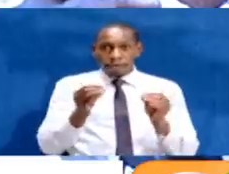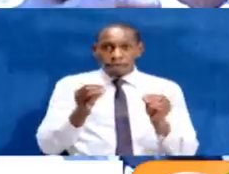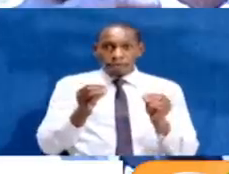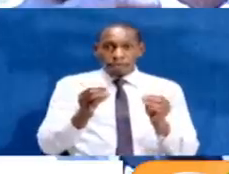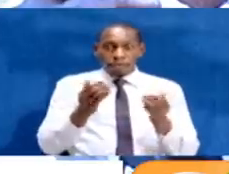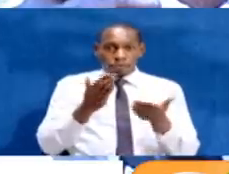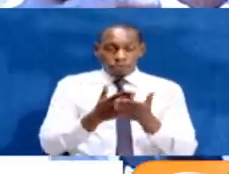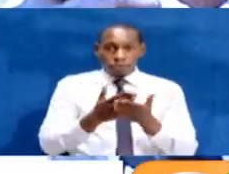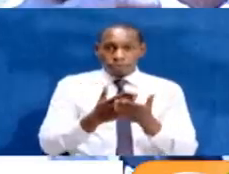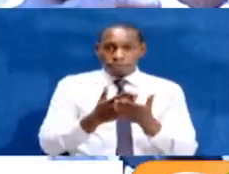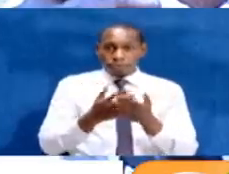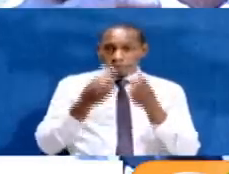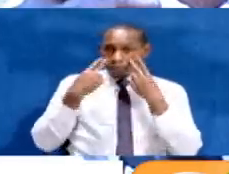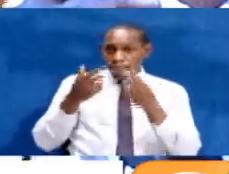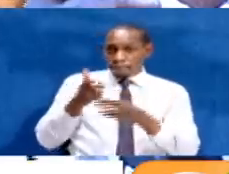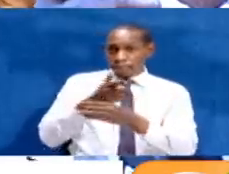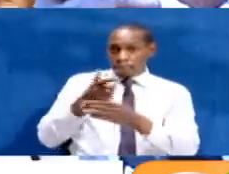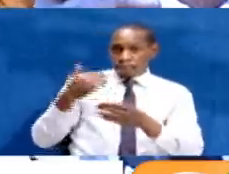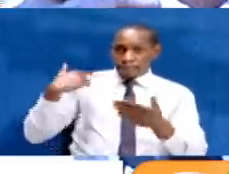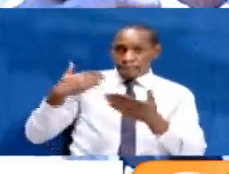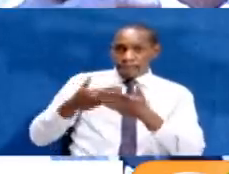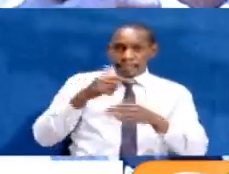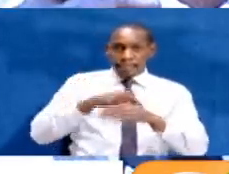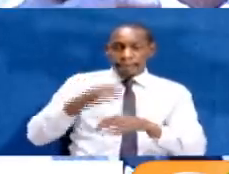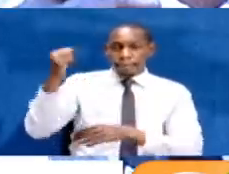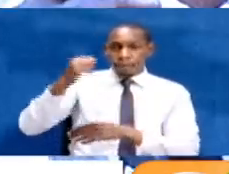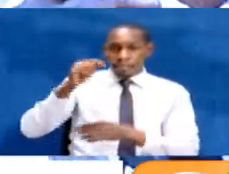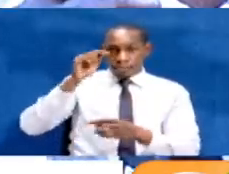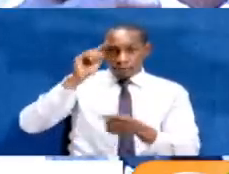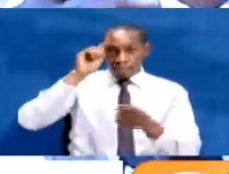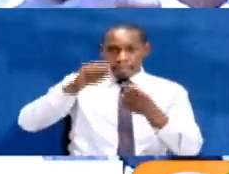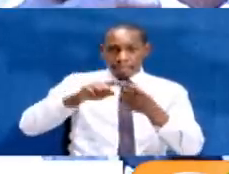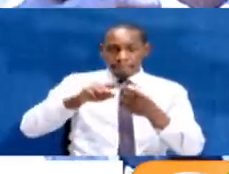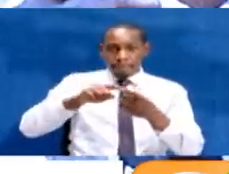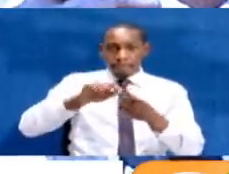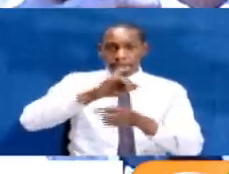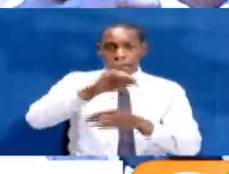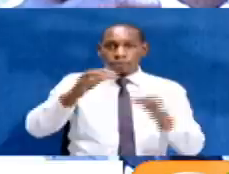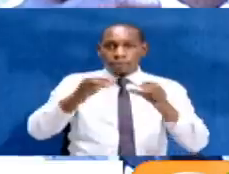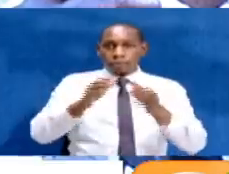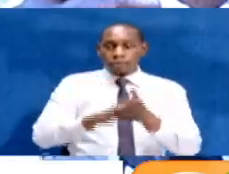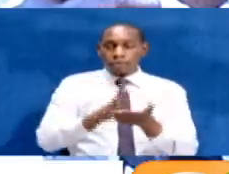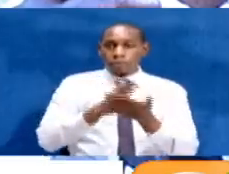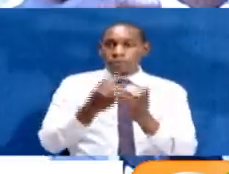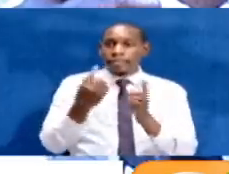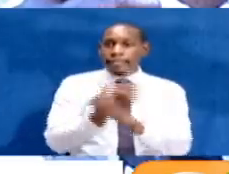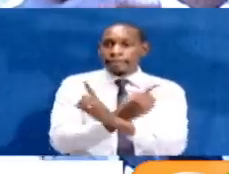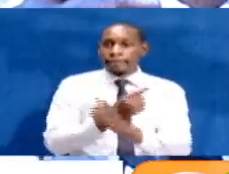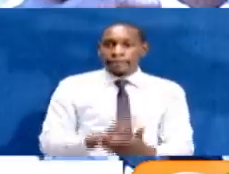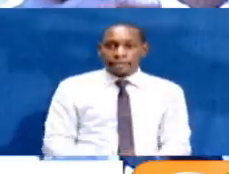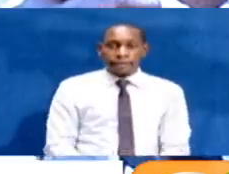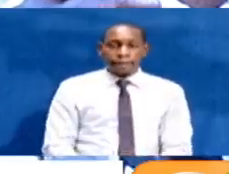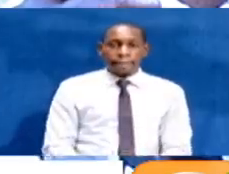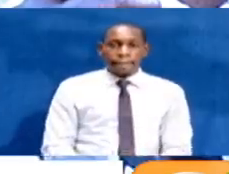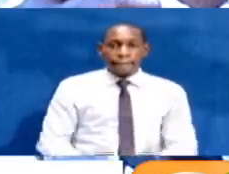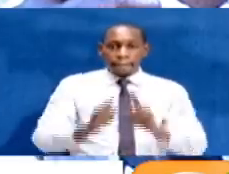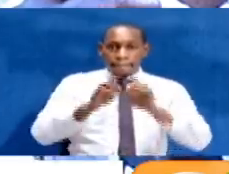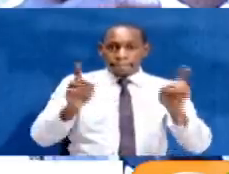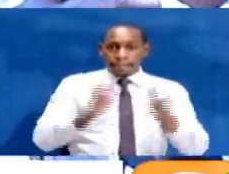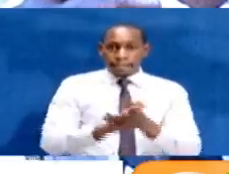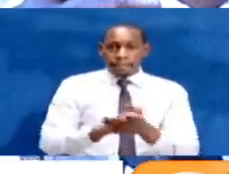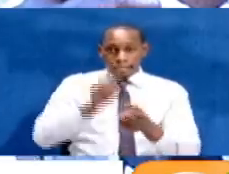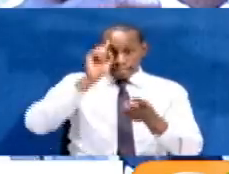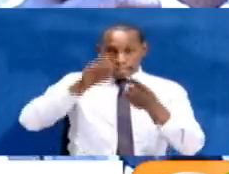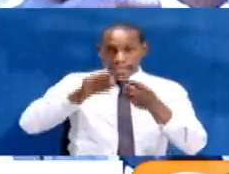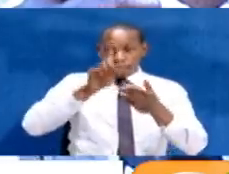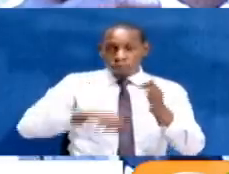own soundbites very recently at the height of political power with Jubilee, it looks very, very different. But the prize is